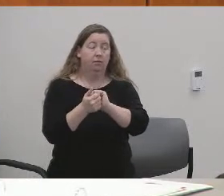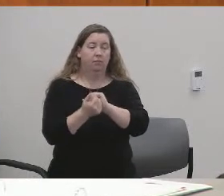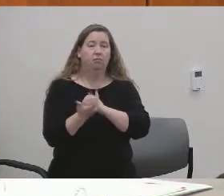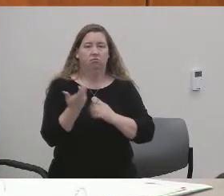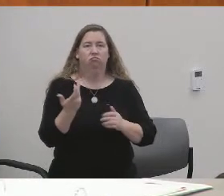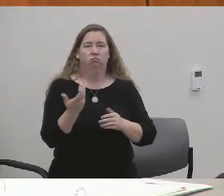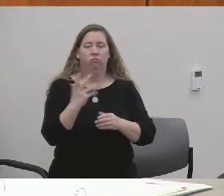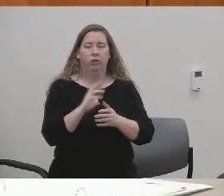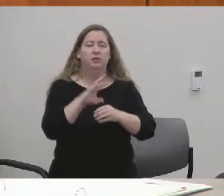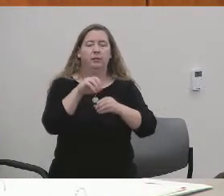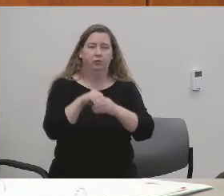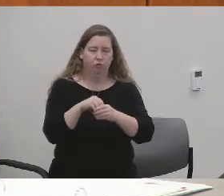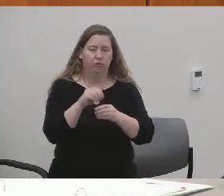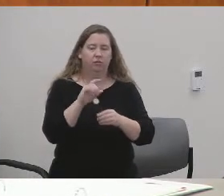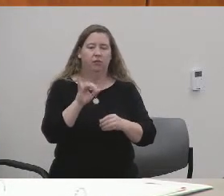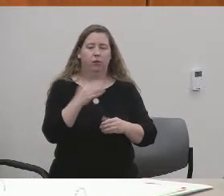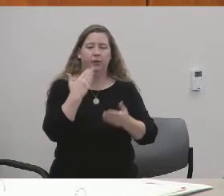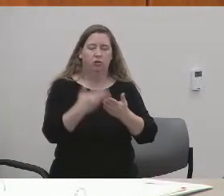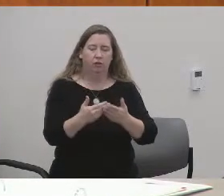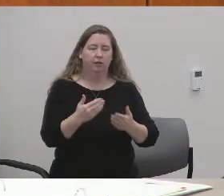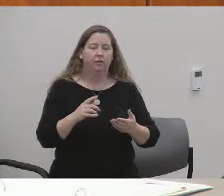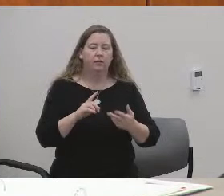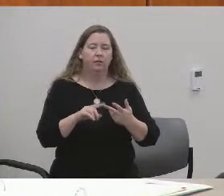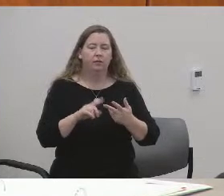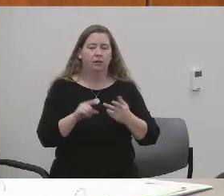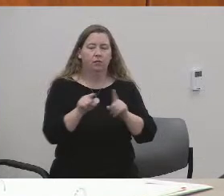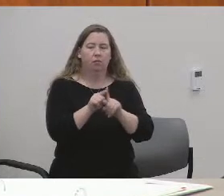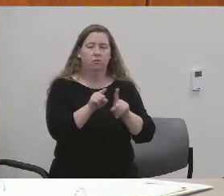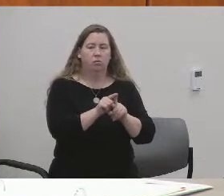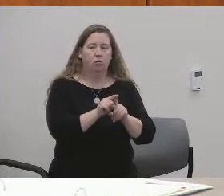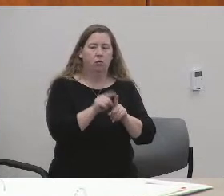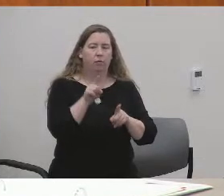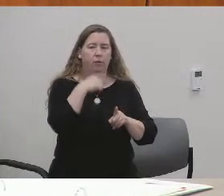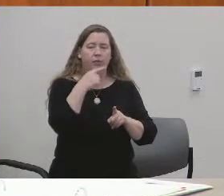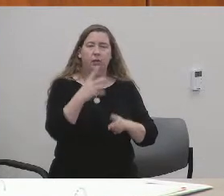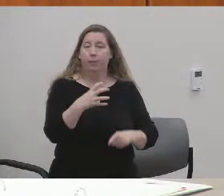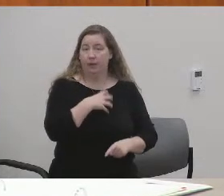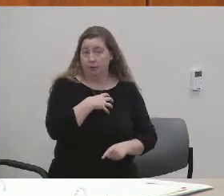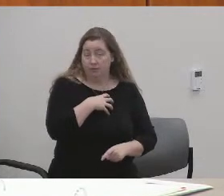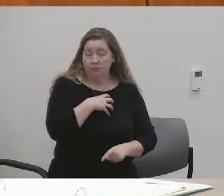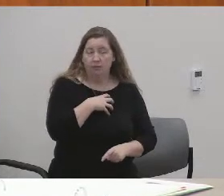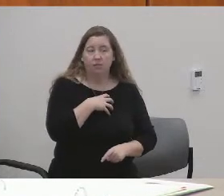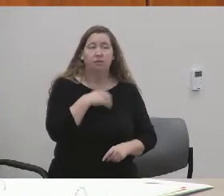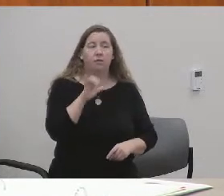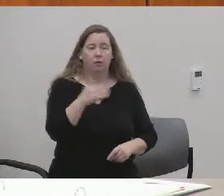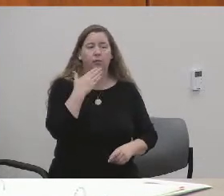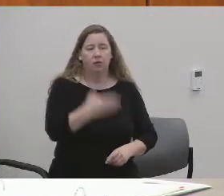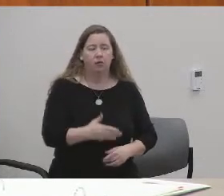would be good, and then also the public complaints would be good as well.